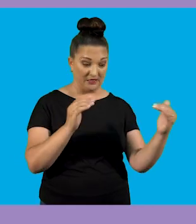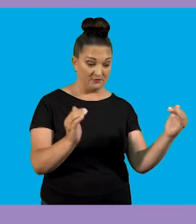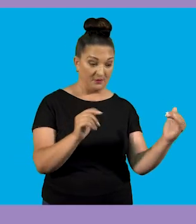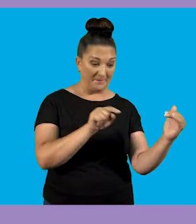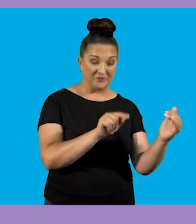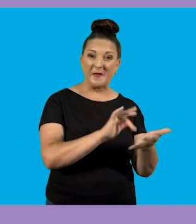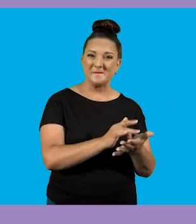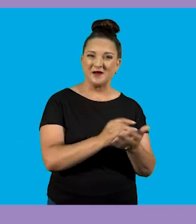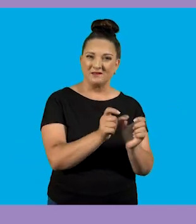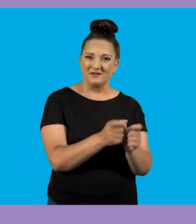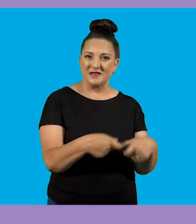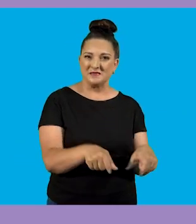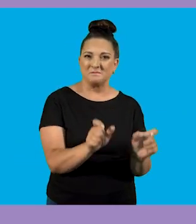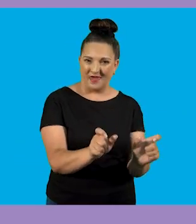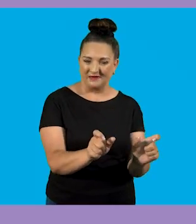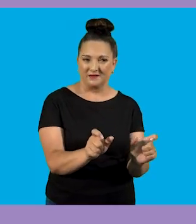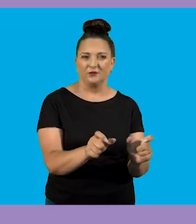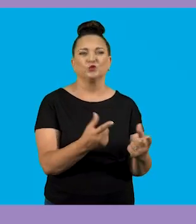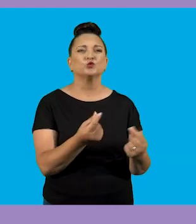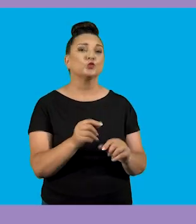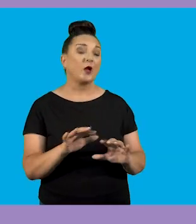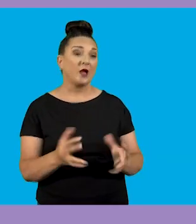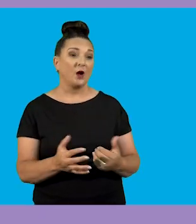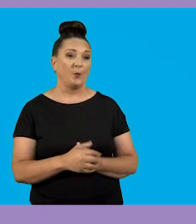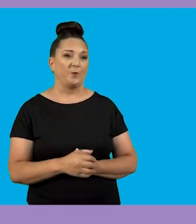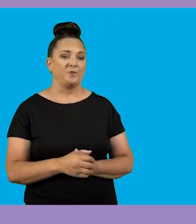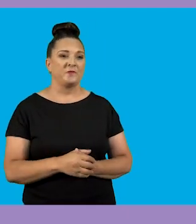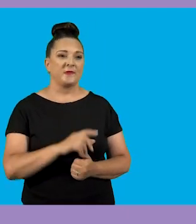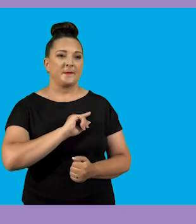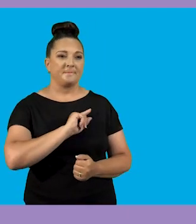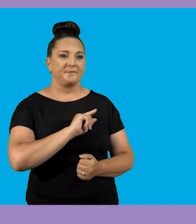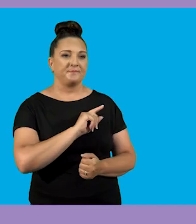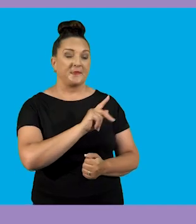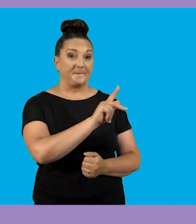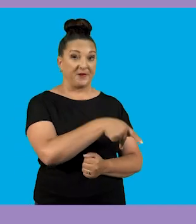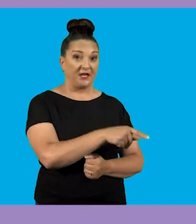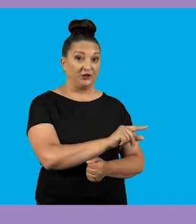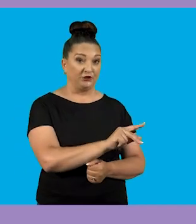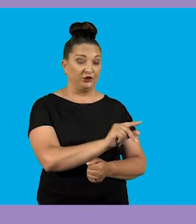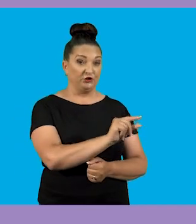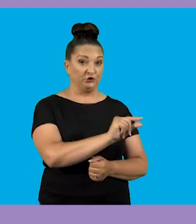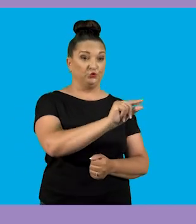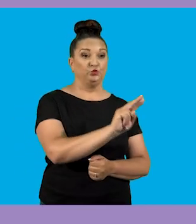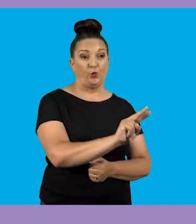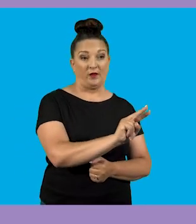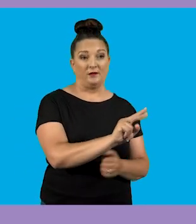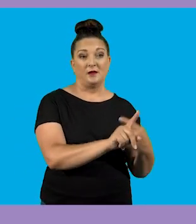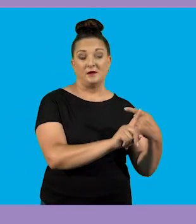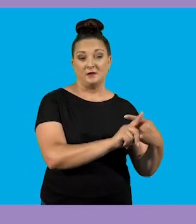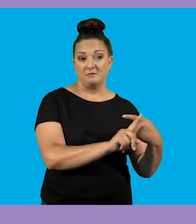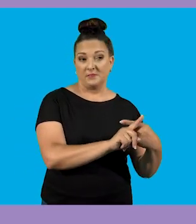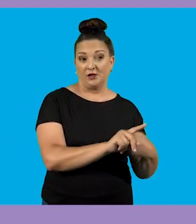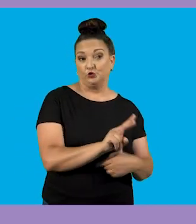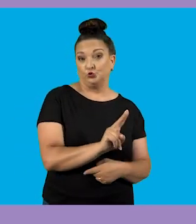that middle term. So when we expand the middle term there, we are going to have here a p squared. Then we are going to have